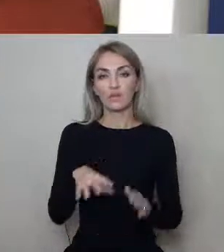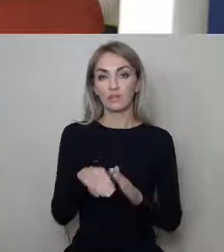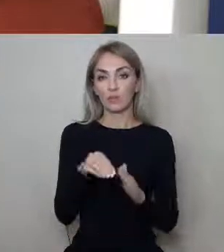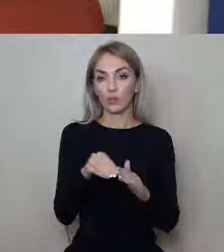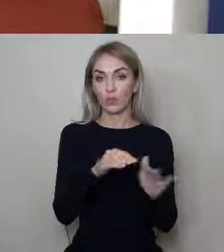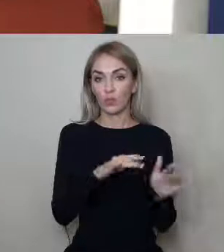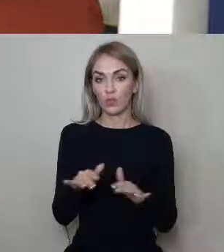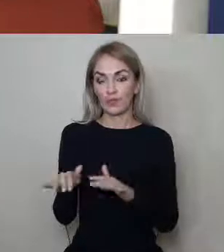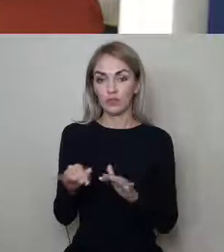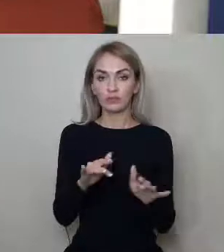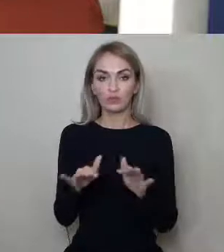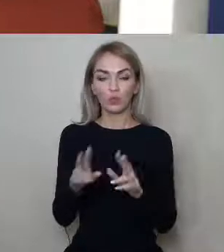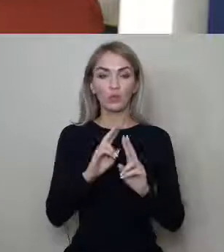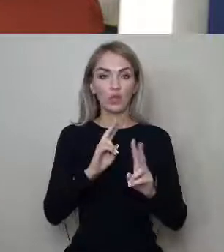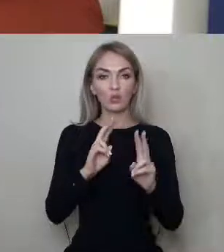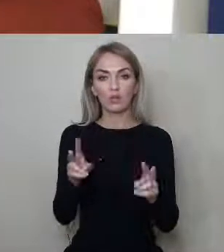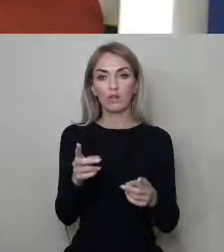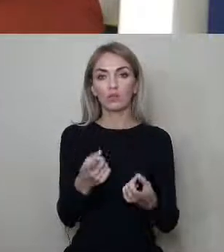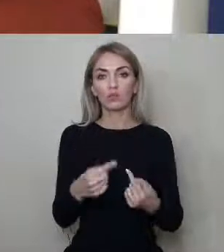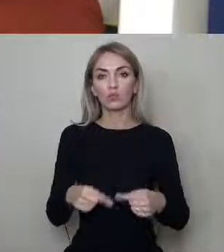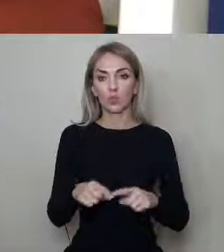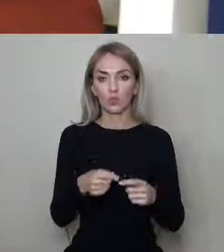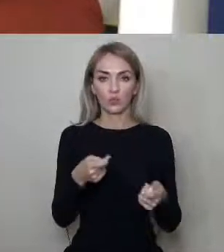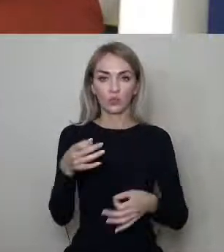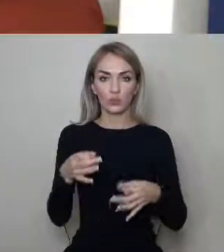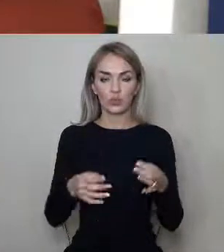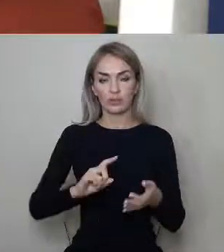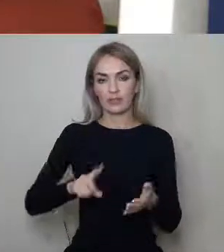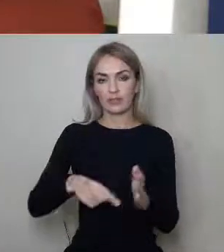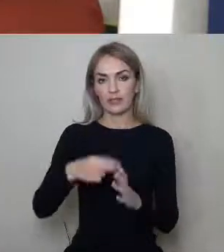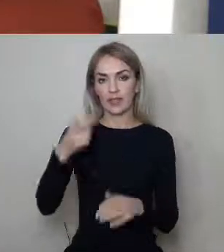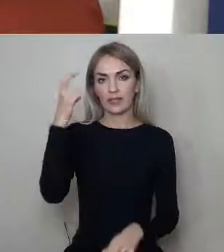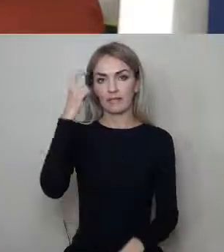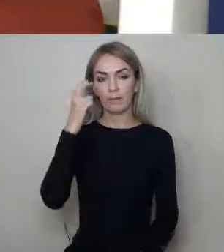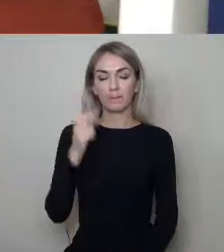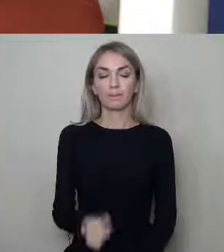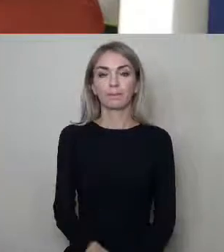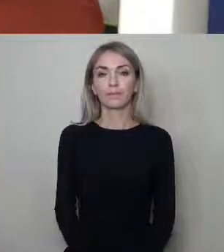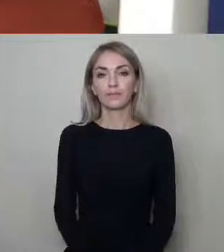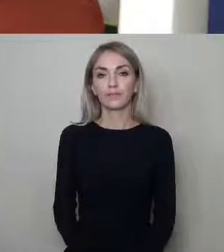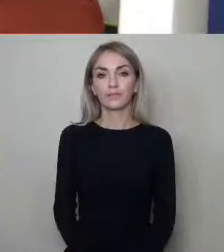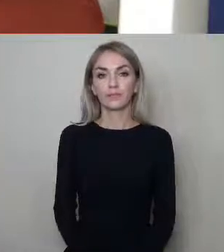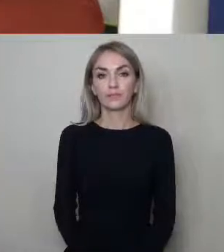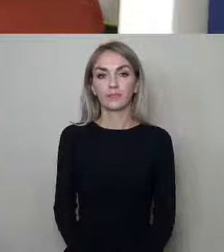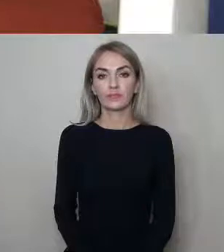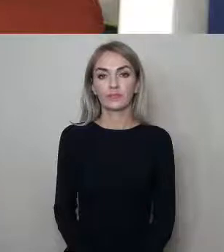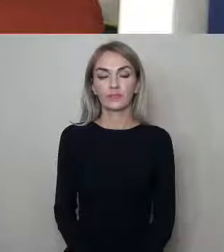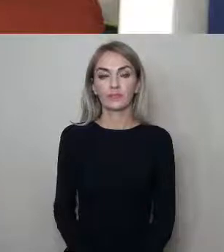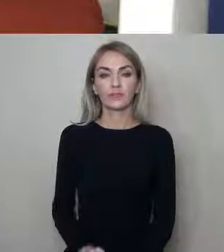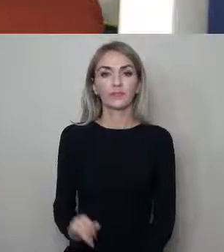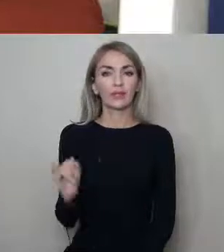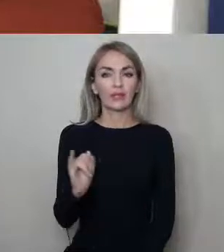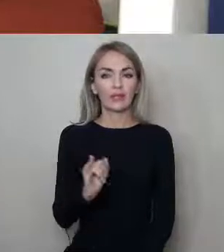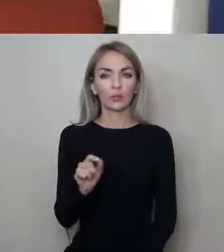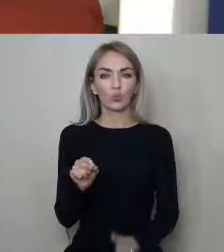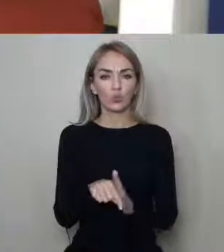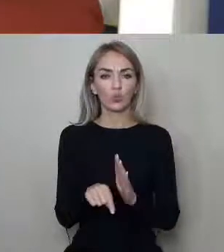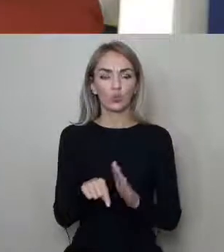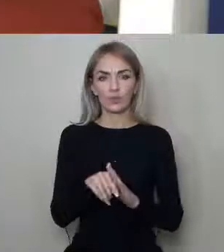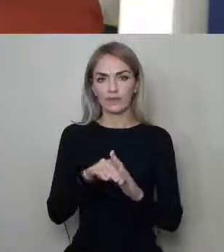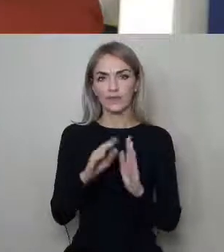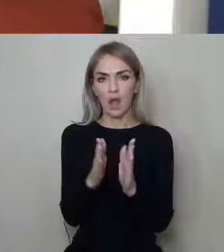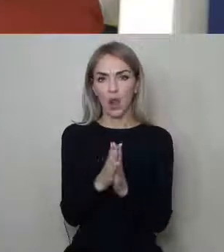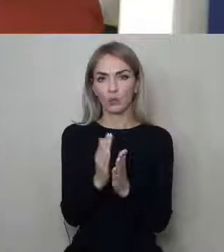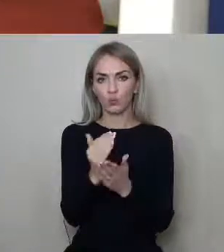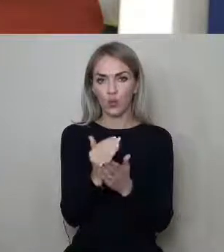election process, then the CC's action are appealed in the District Court of Appeal of the City of Kyiv as the court of the